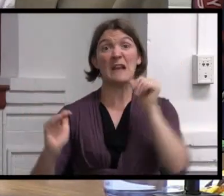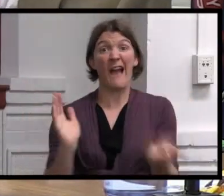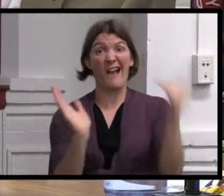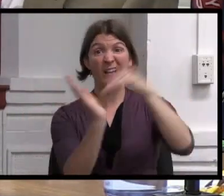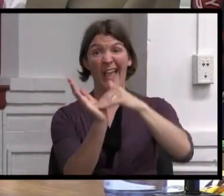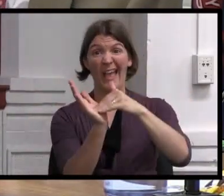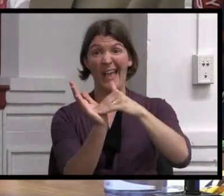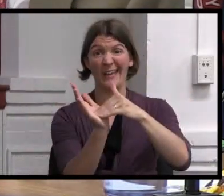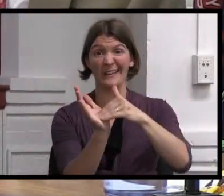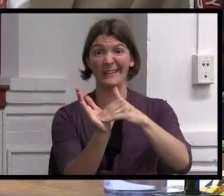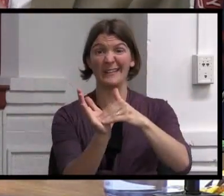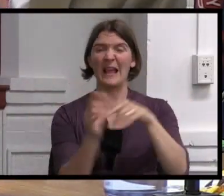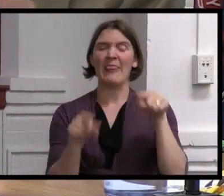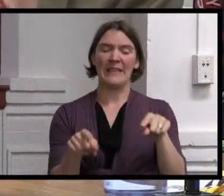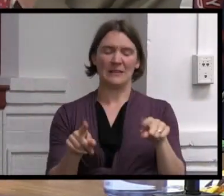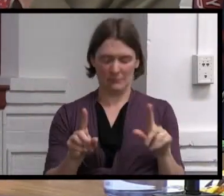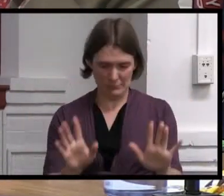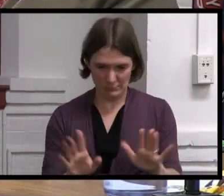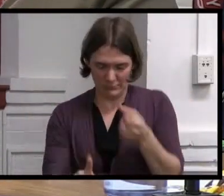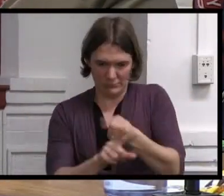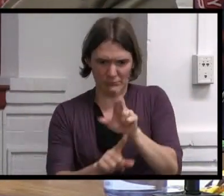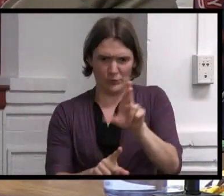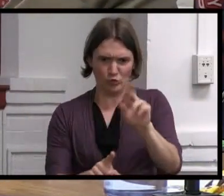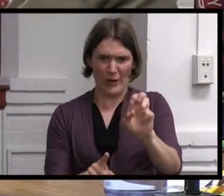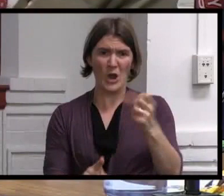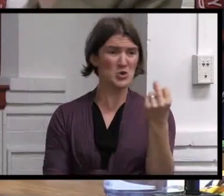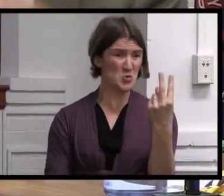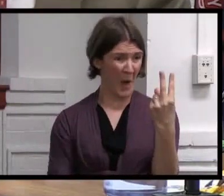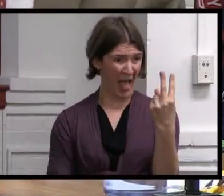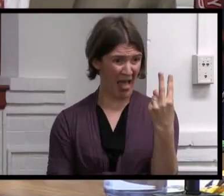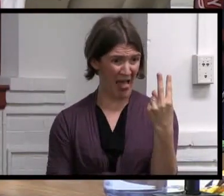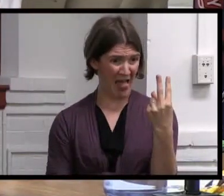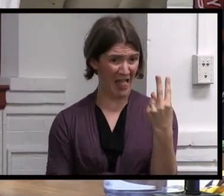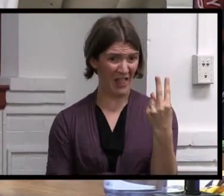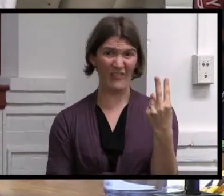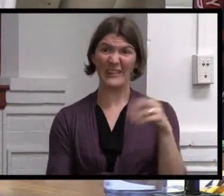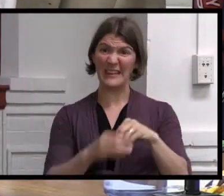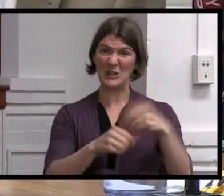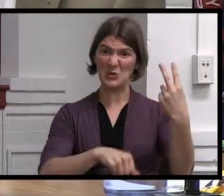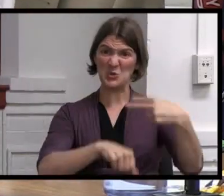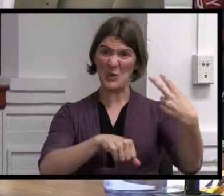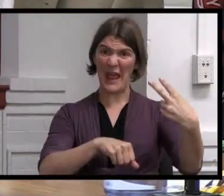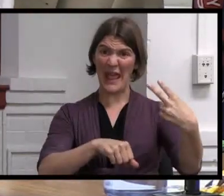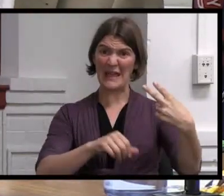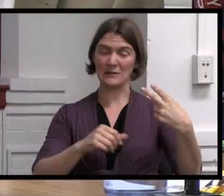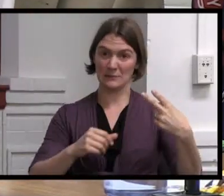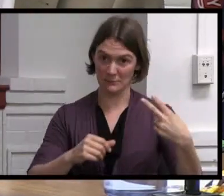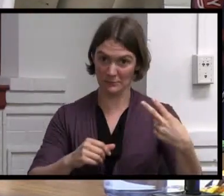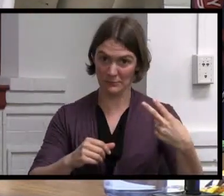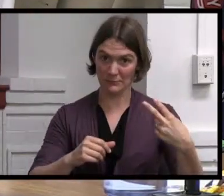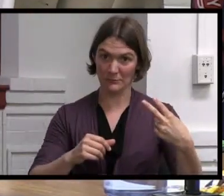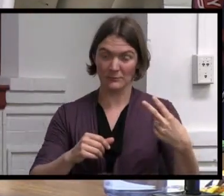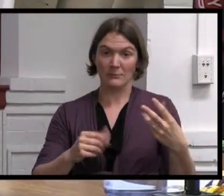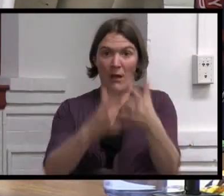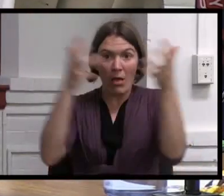this again. It's abnormal to have 12 in that period of time.